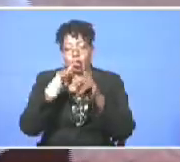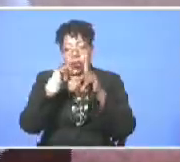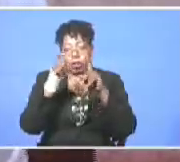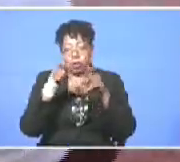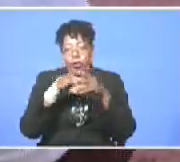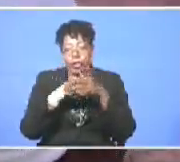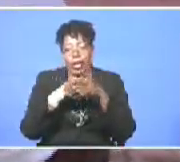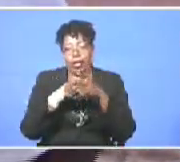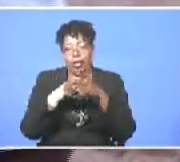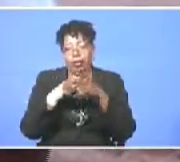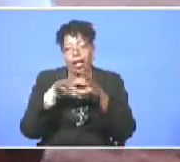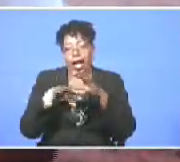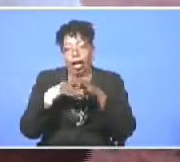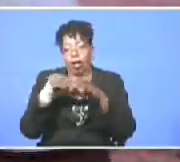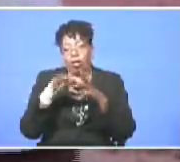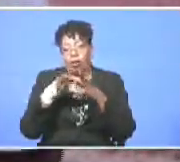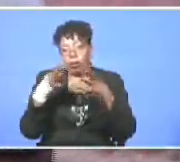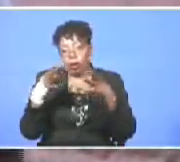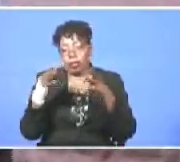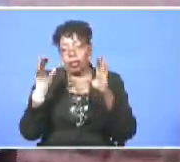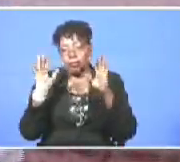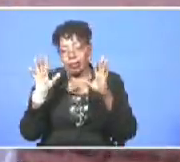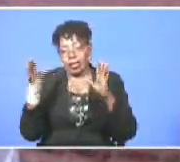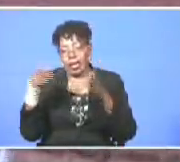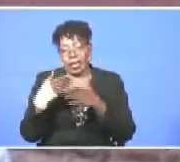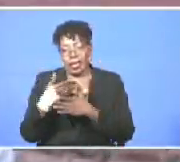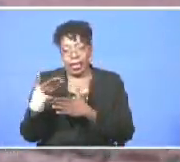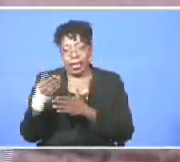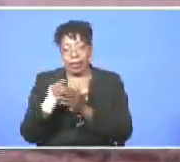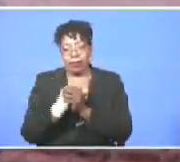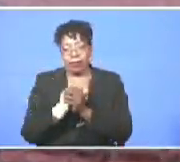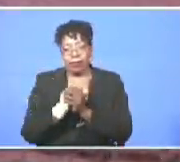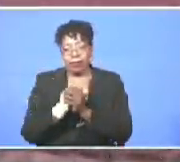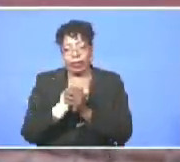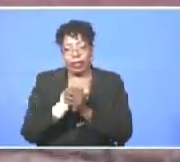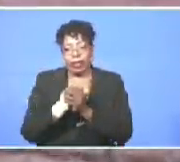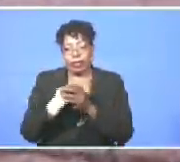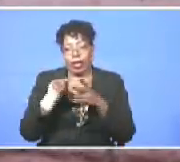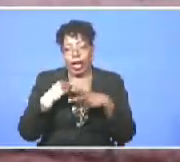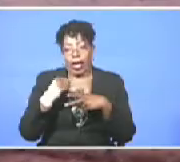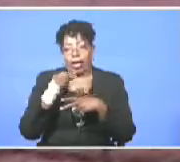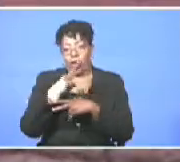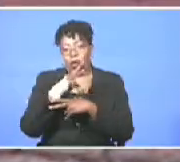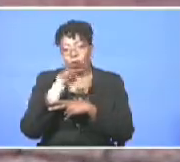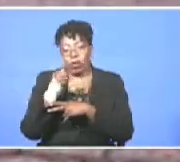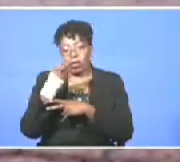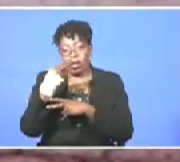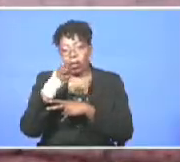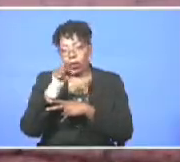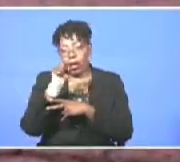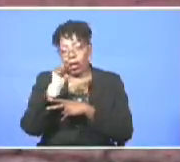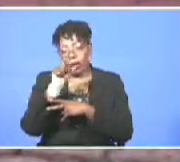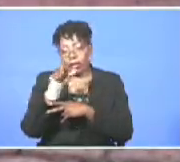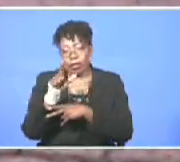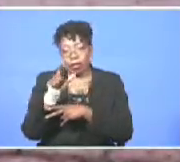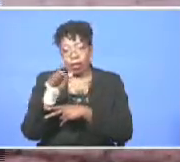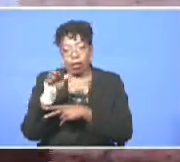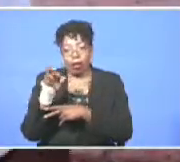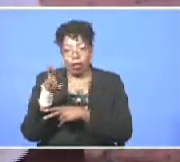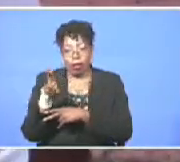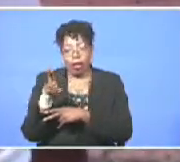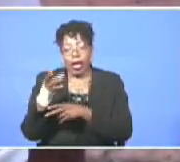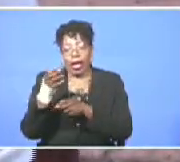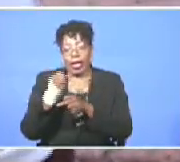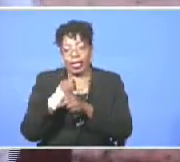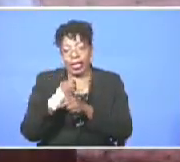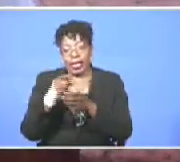most about Herman Johnson? Well, a hustler. I've been hustling. I take softball serious, you know what I